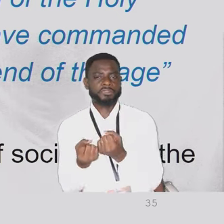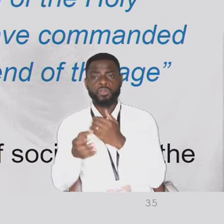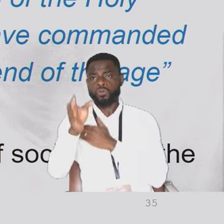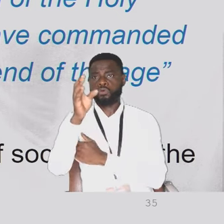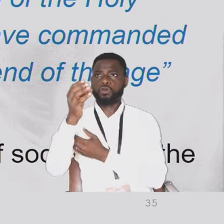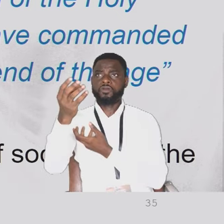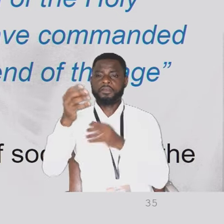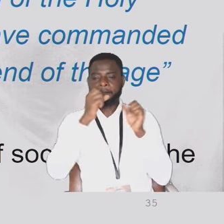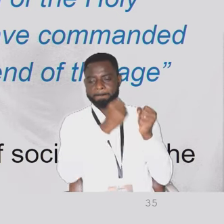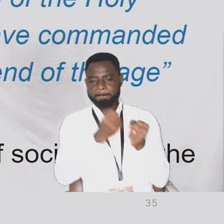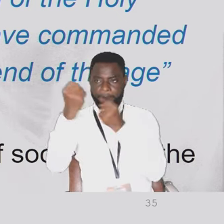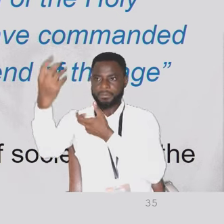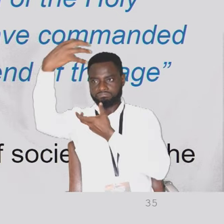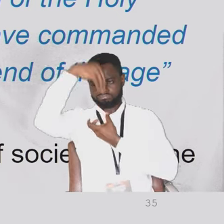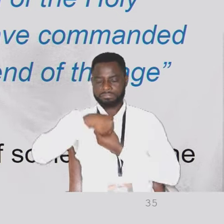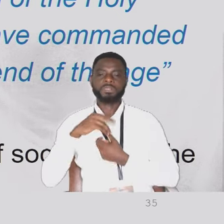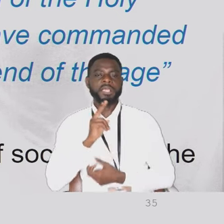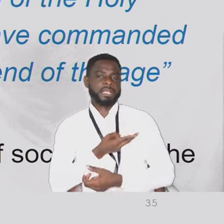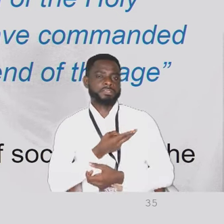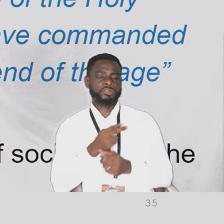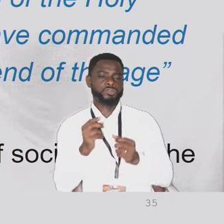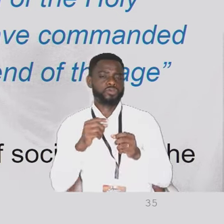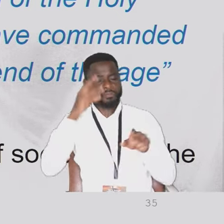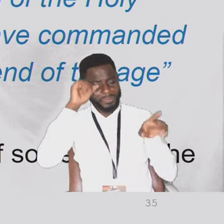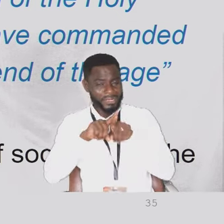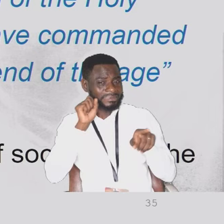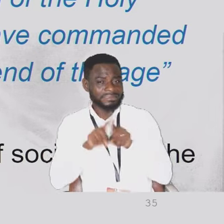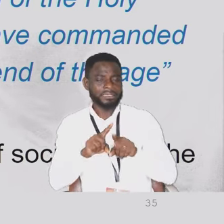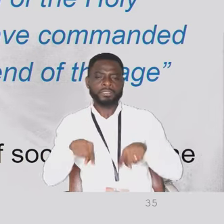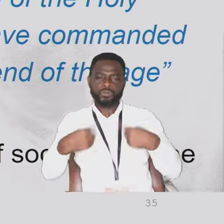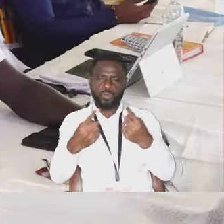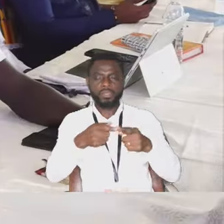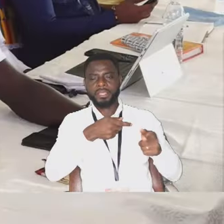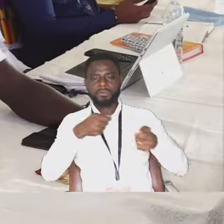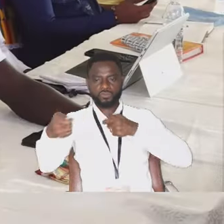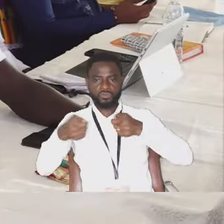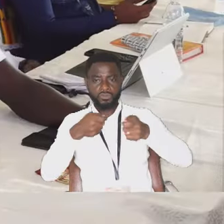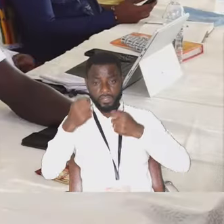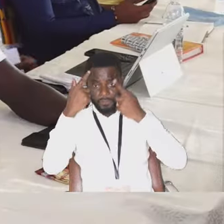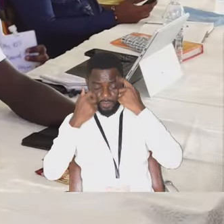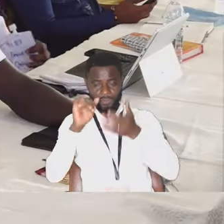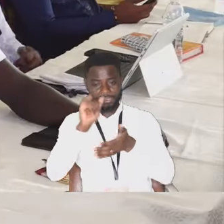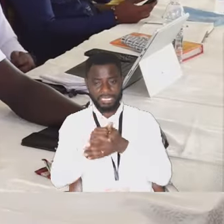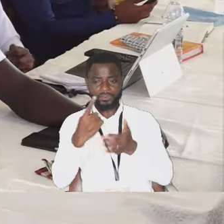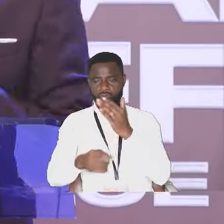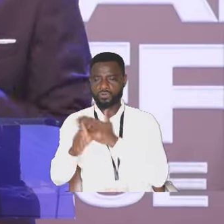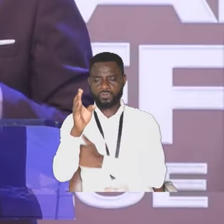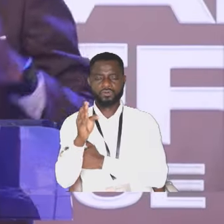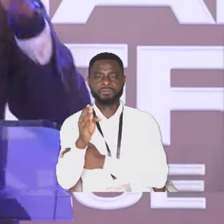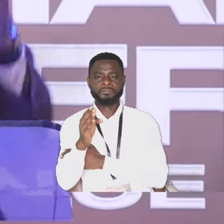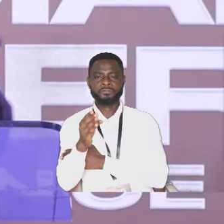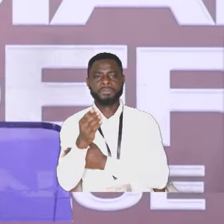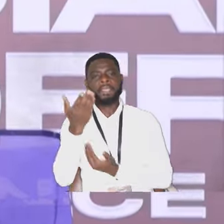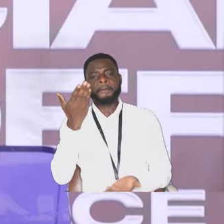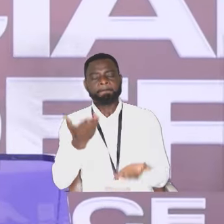the powers in us. So, beloved, let's go and rule. Because that is what God has made us. May the Lord